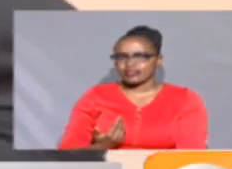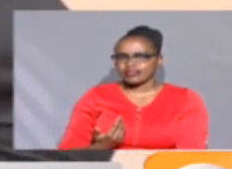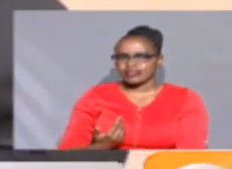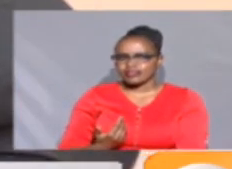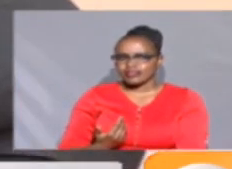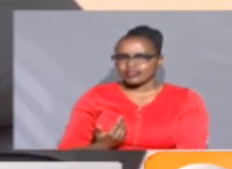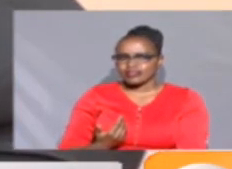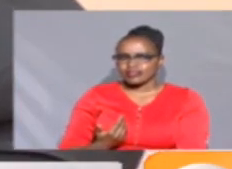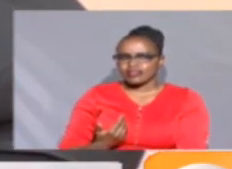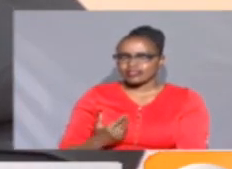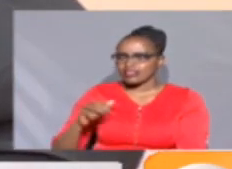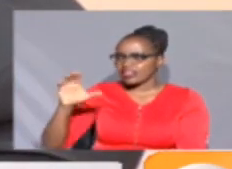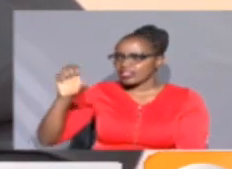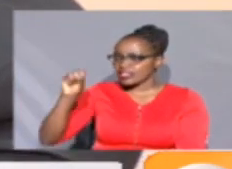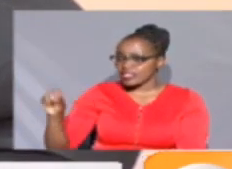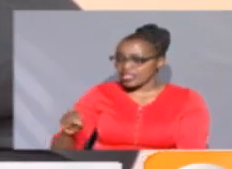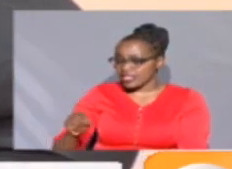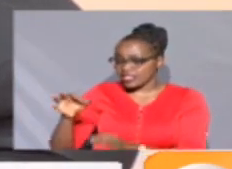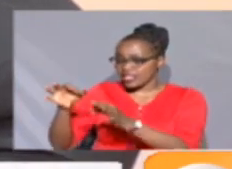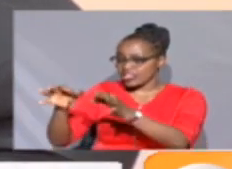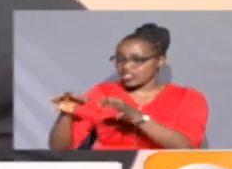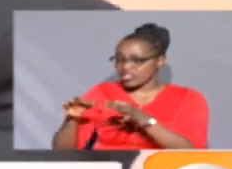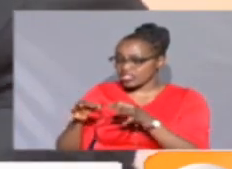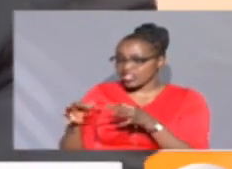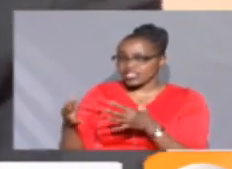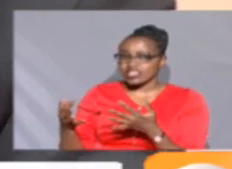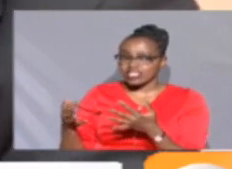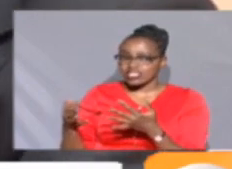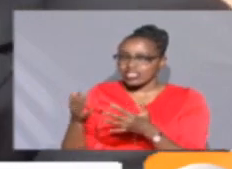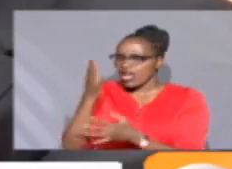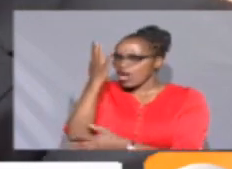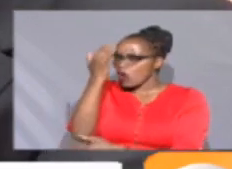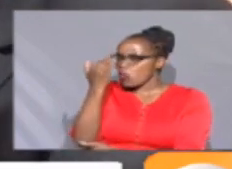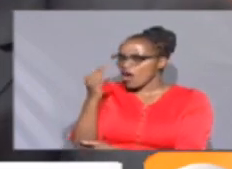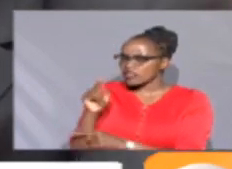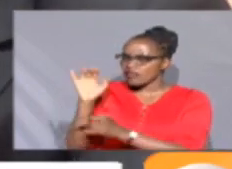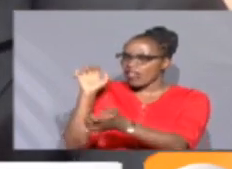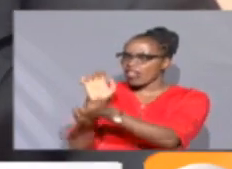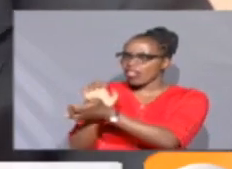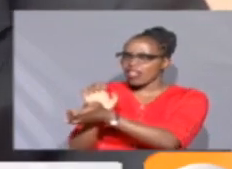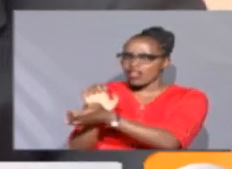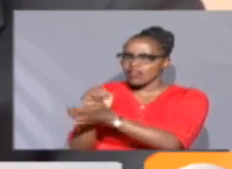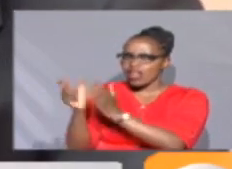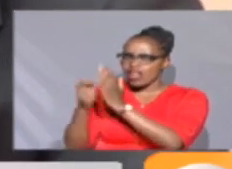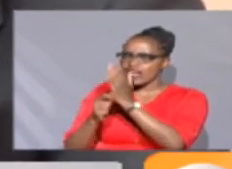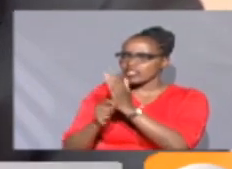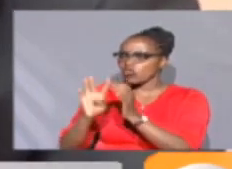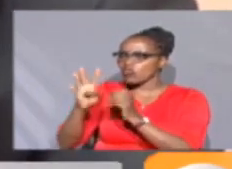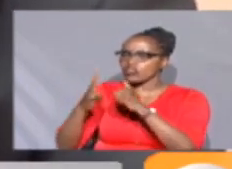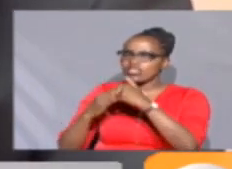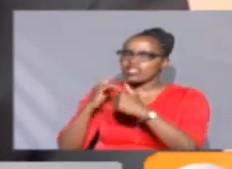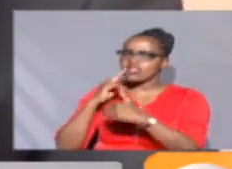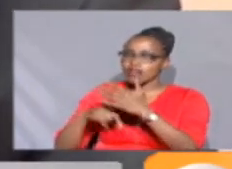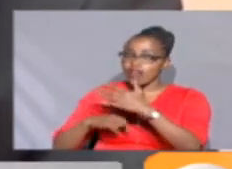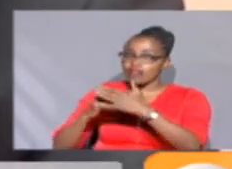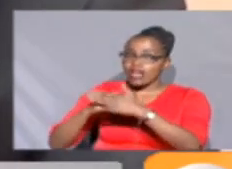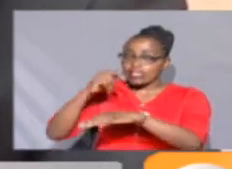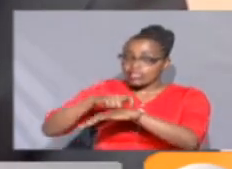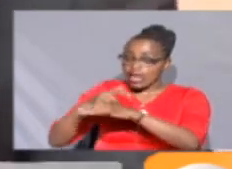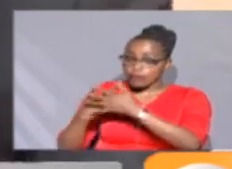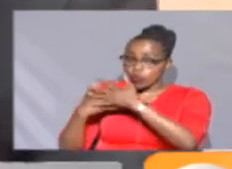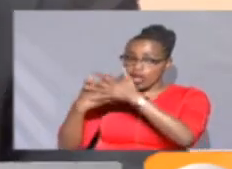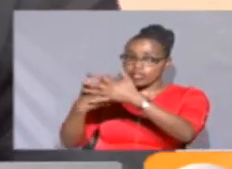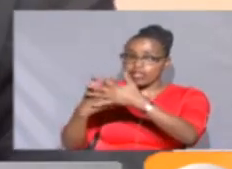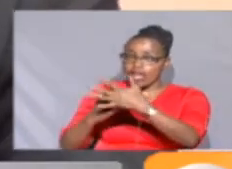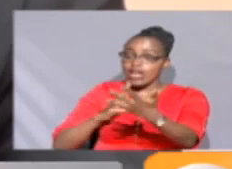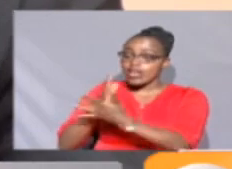This is, the CS Treasury. Why would you detain him when Article 49 says immediately you are arrested,